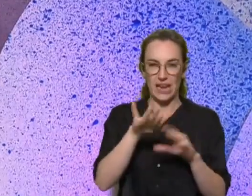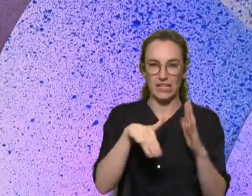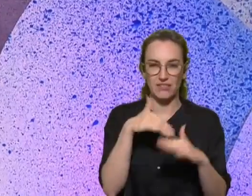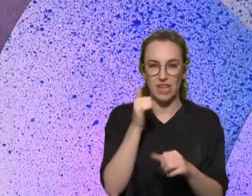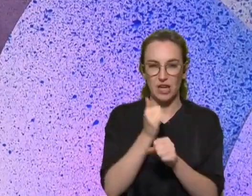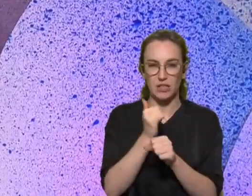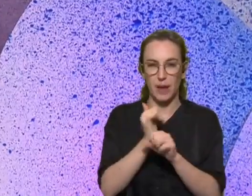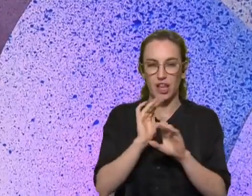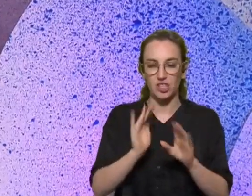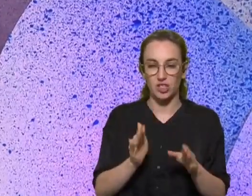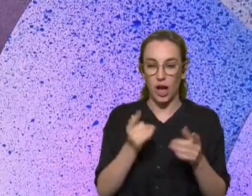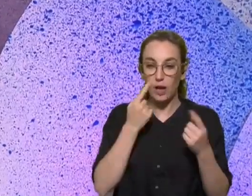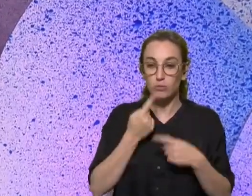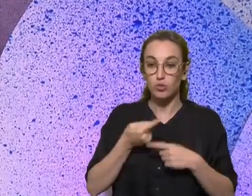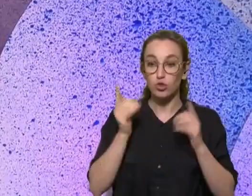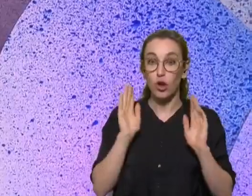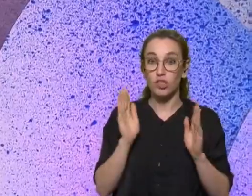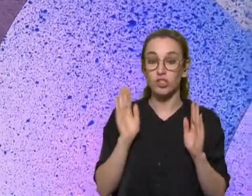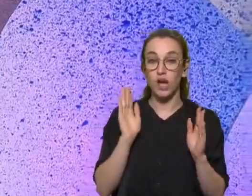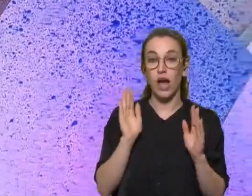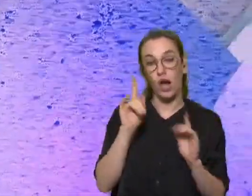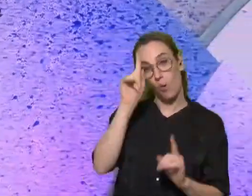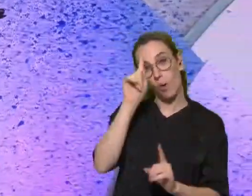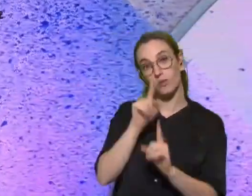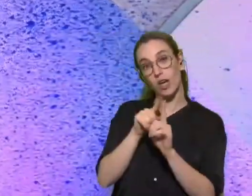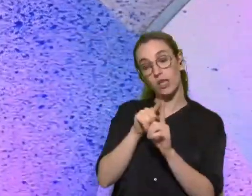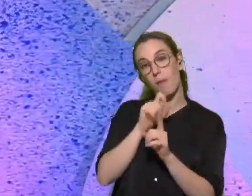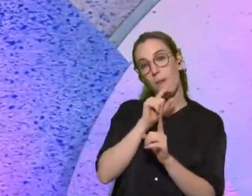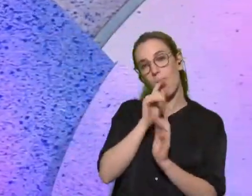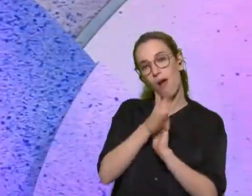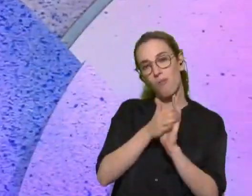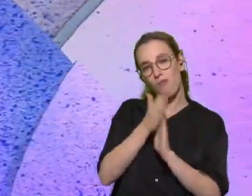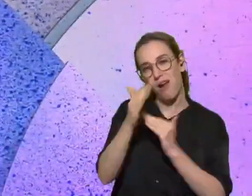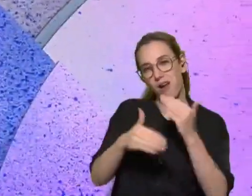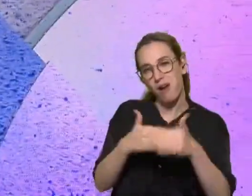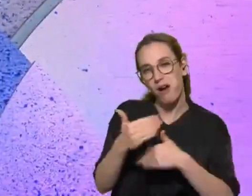to this new government, and he